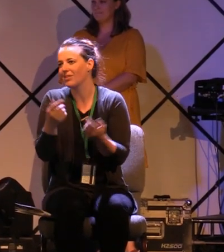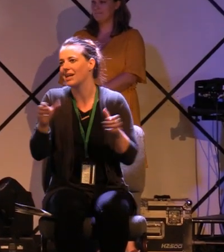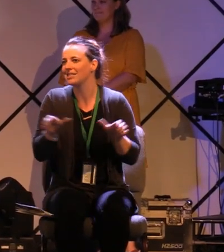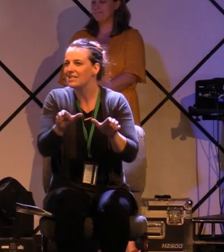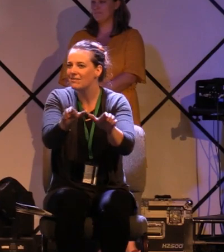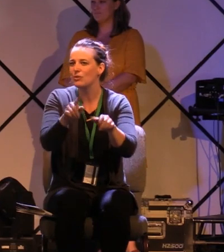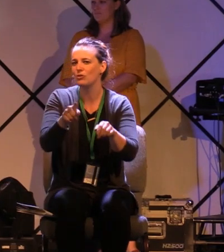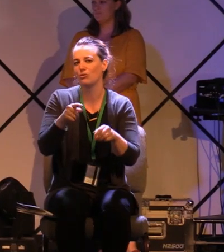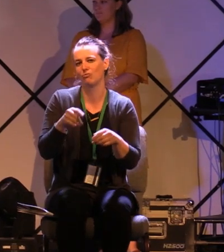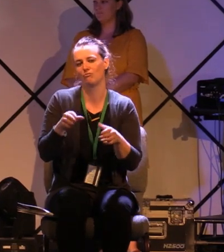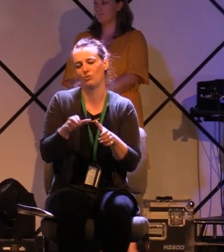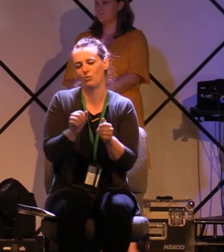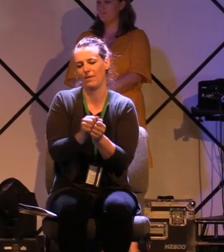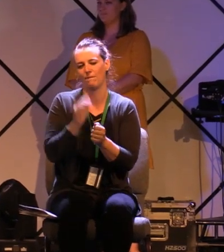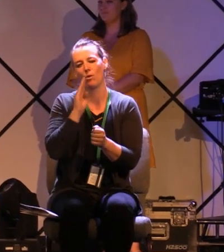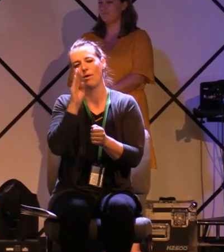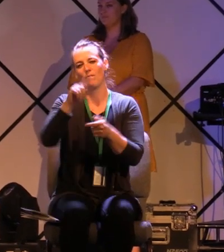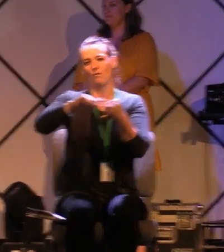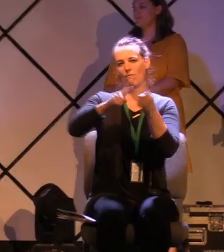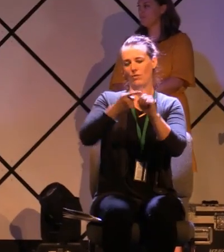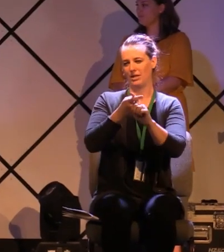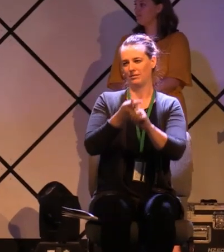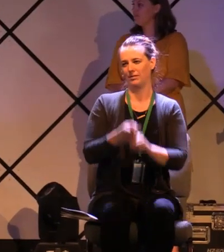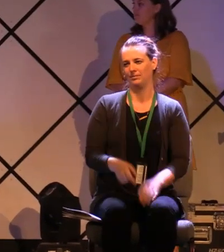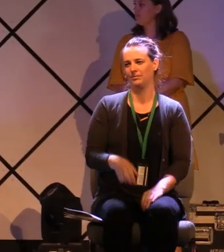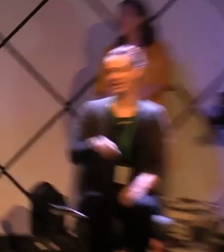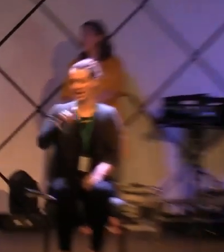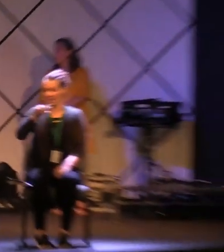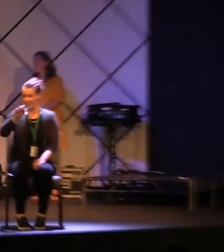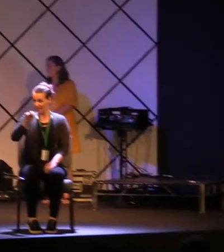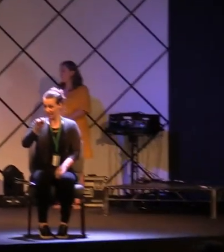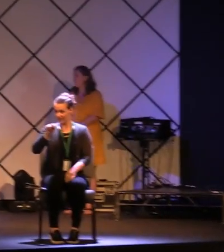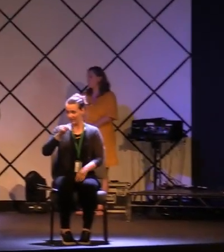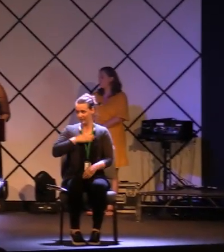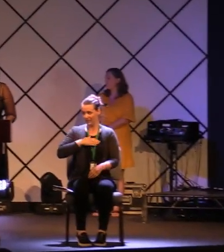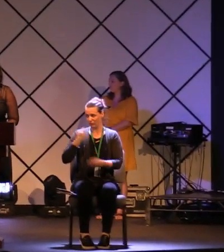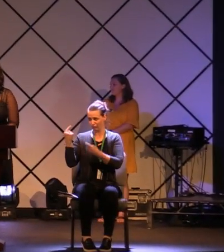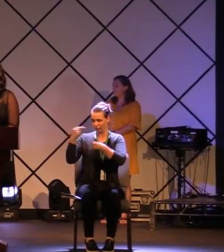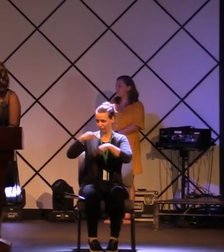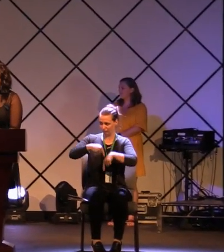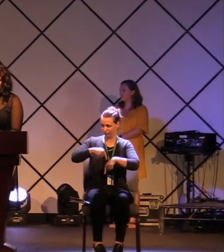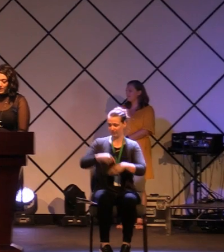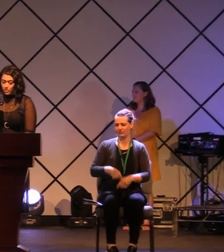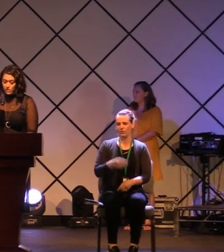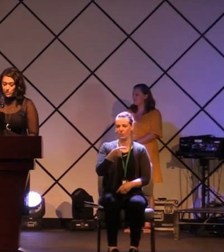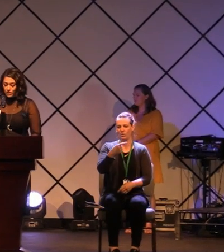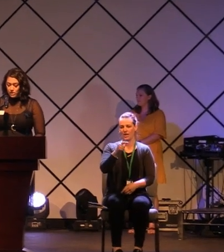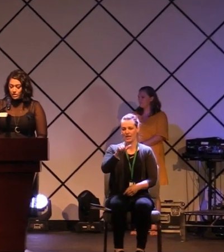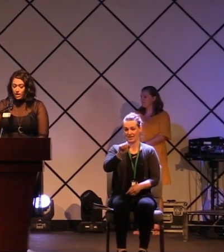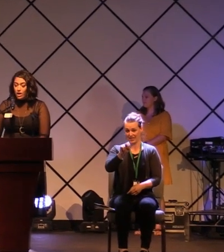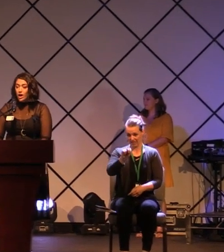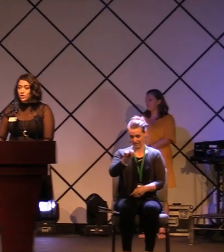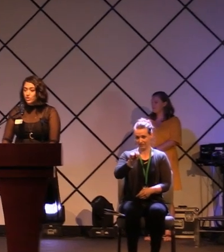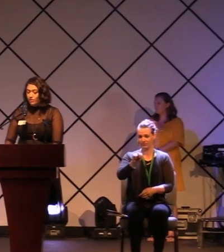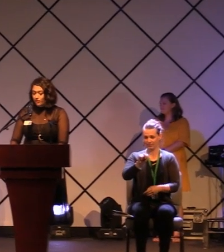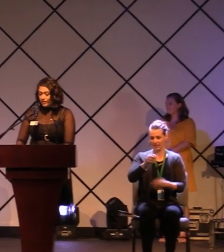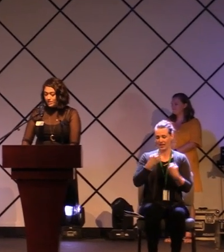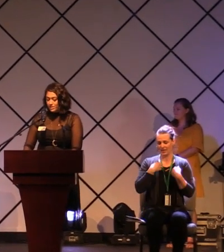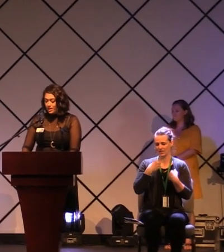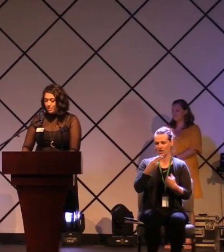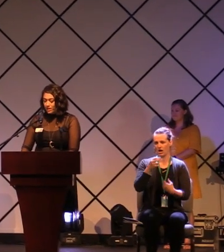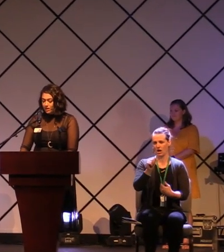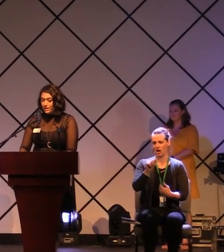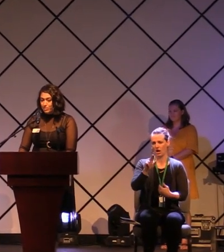friend. I would like to invite Glenn to center stage, please. Glenn has been placed with service dog Honcho